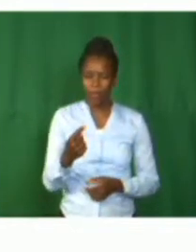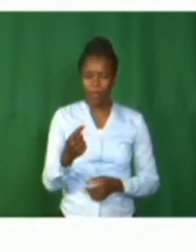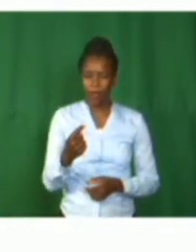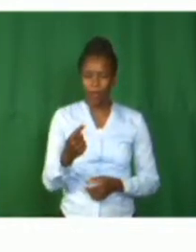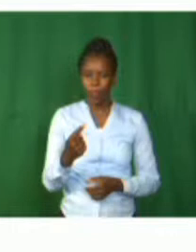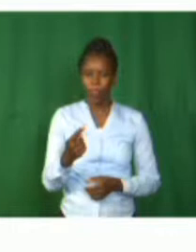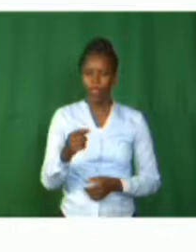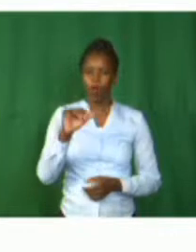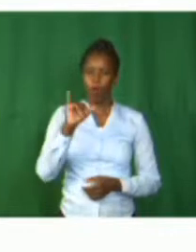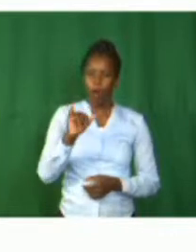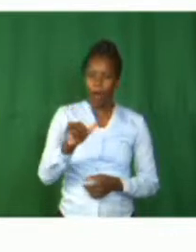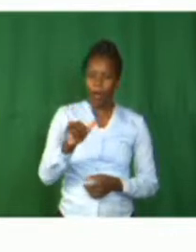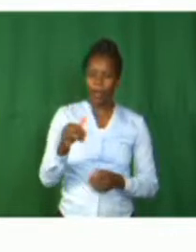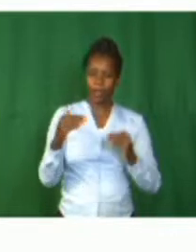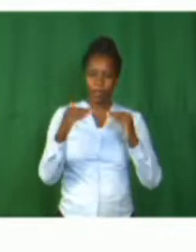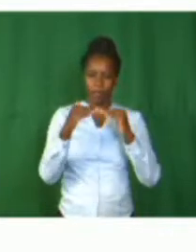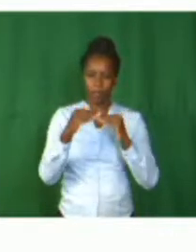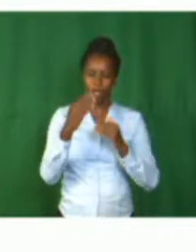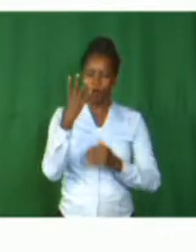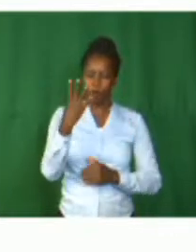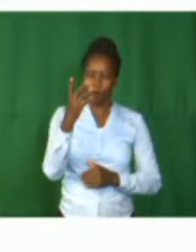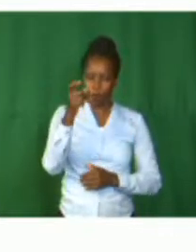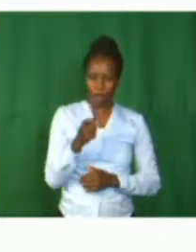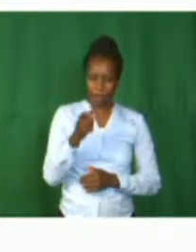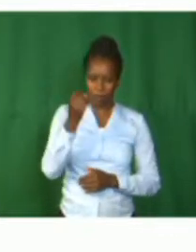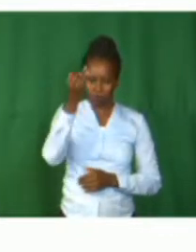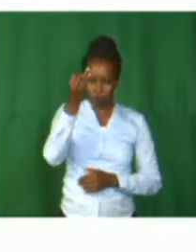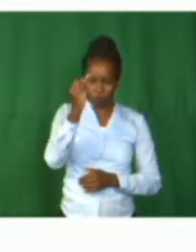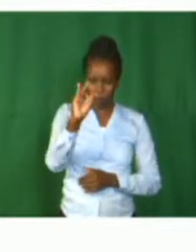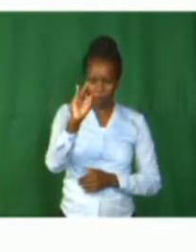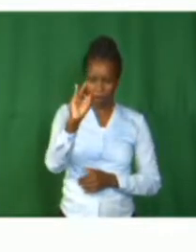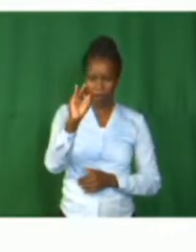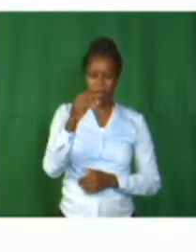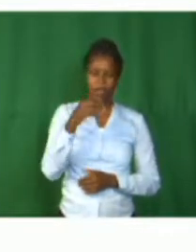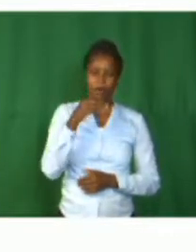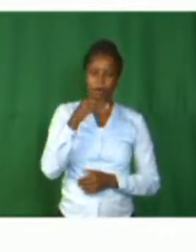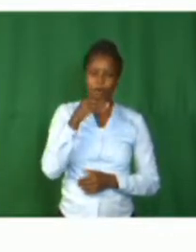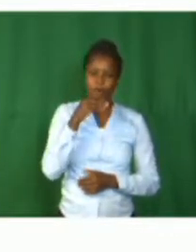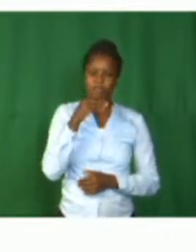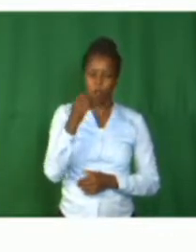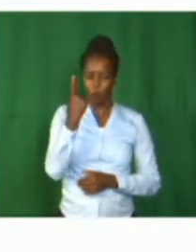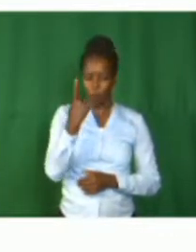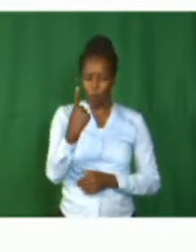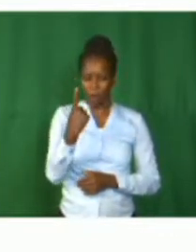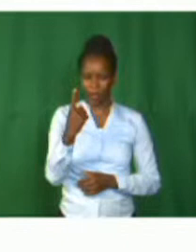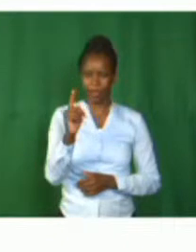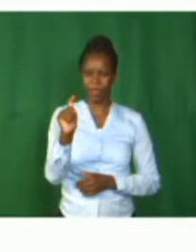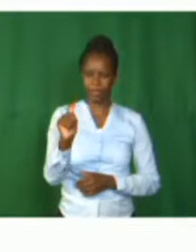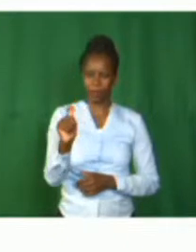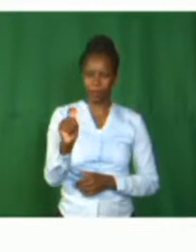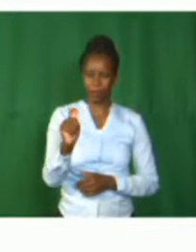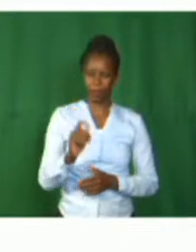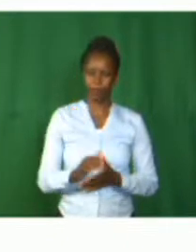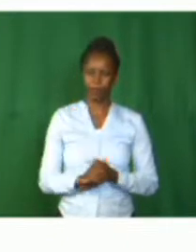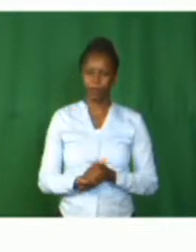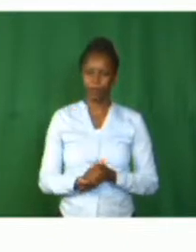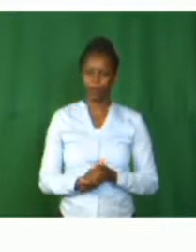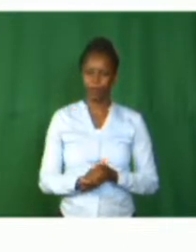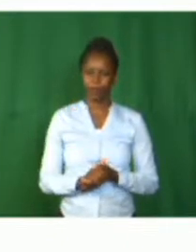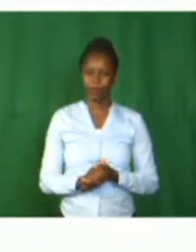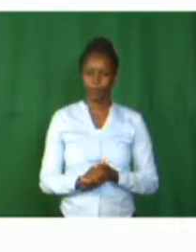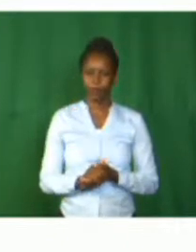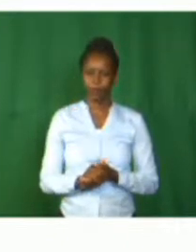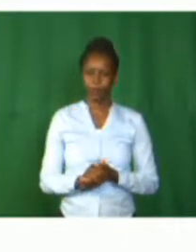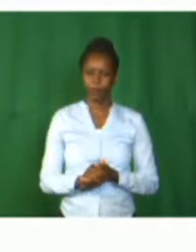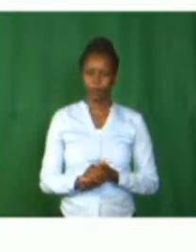equation is y is equal to 4x squared. It means it is only one term. Now, what we notice here, the